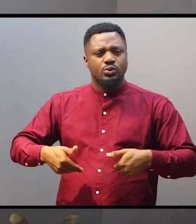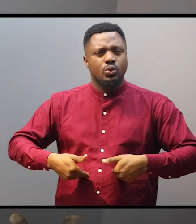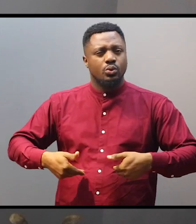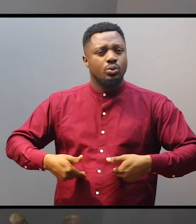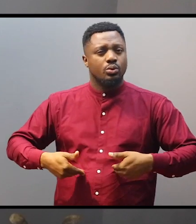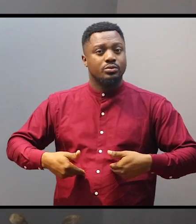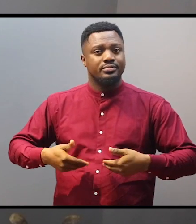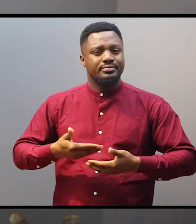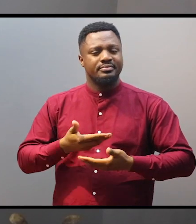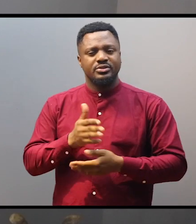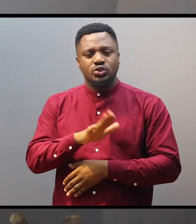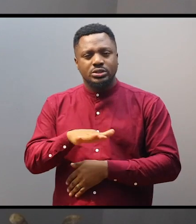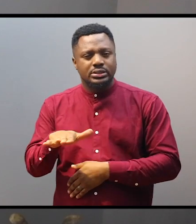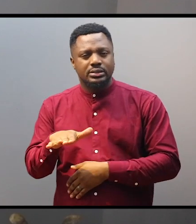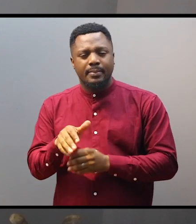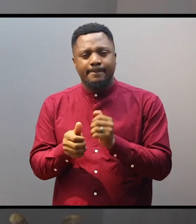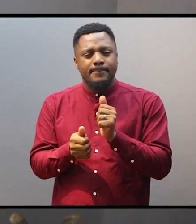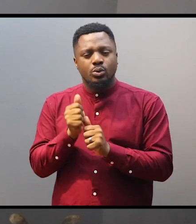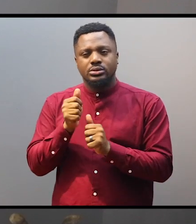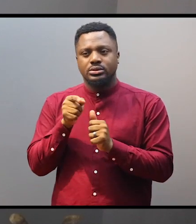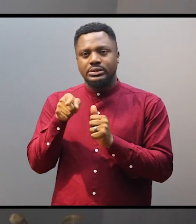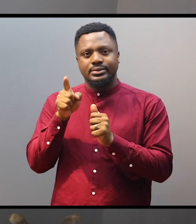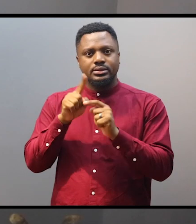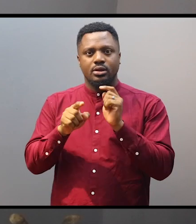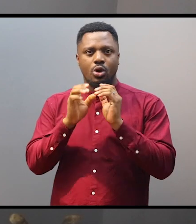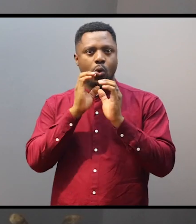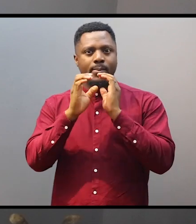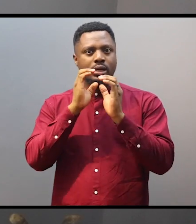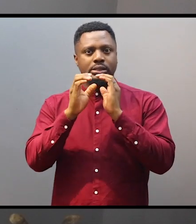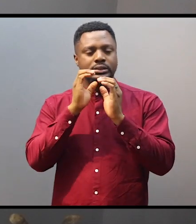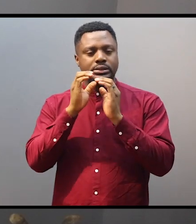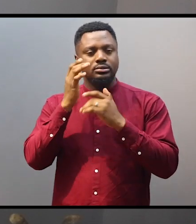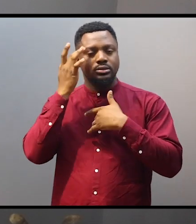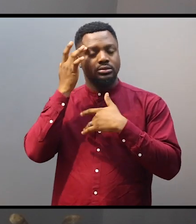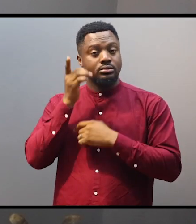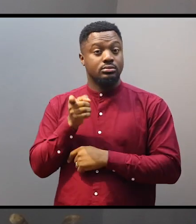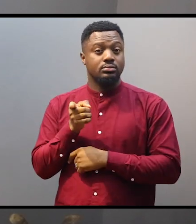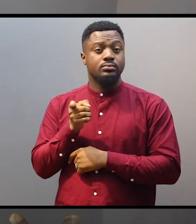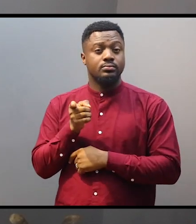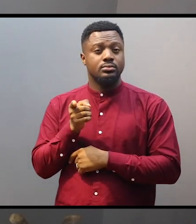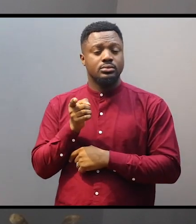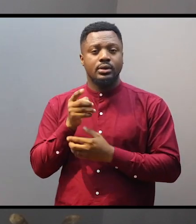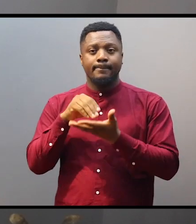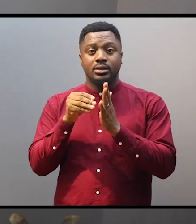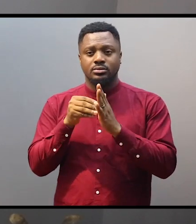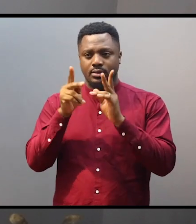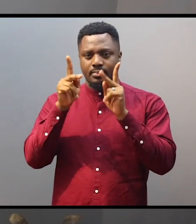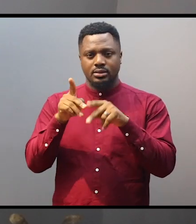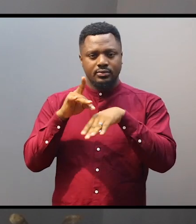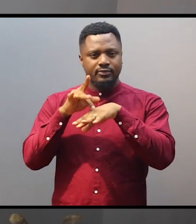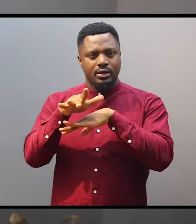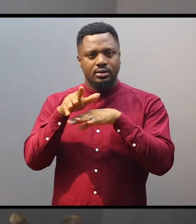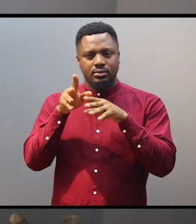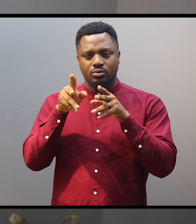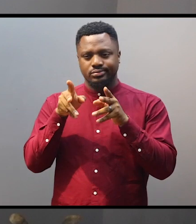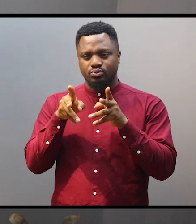young children. It's mainly a communication disorder. So it means that it affects